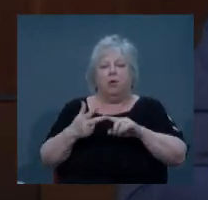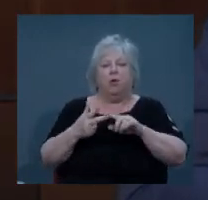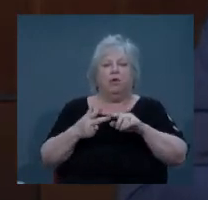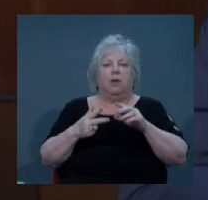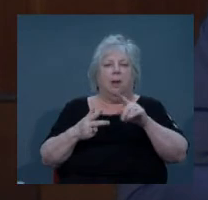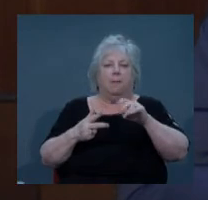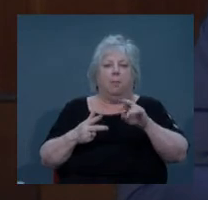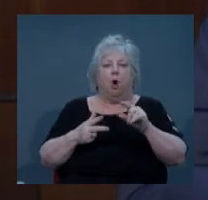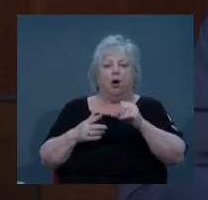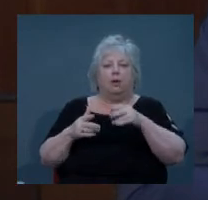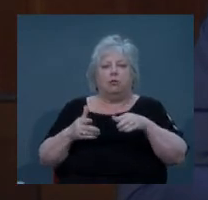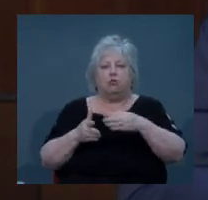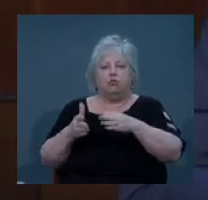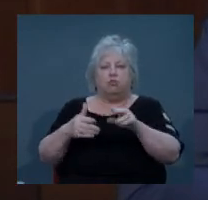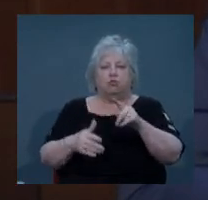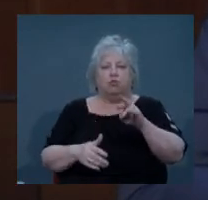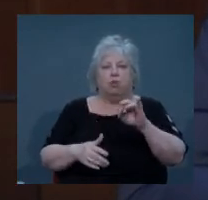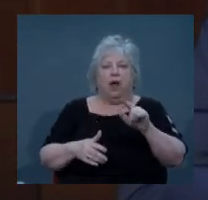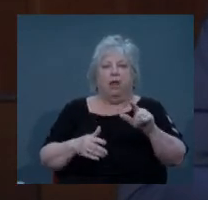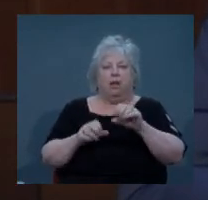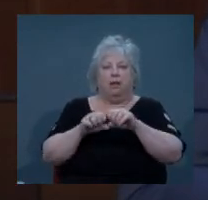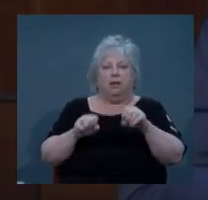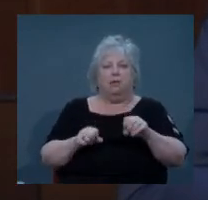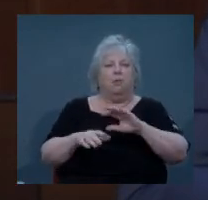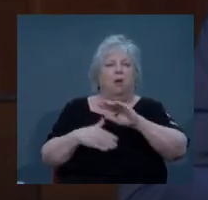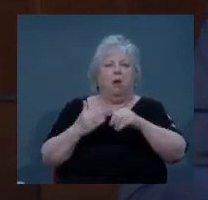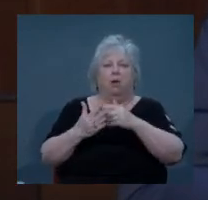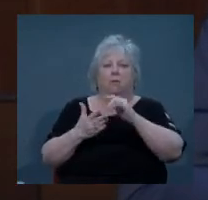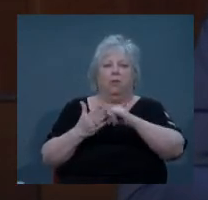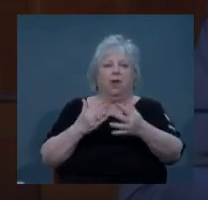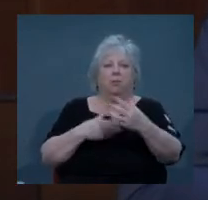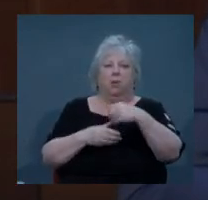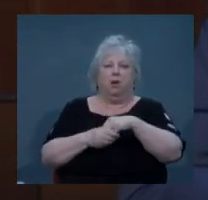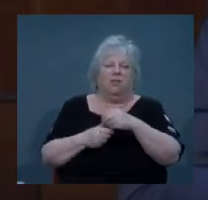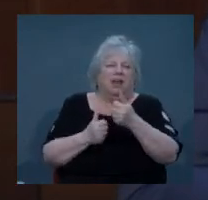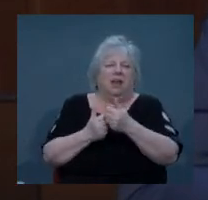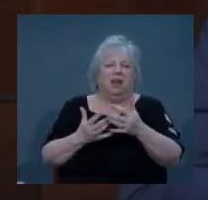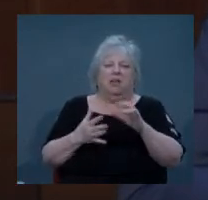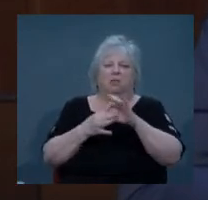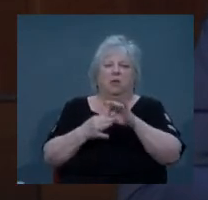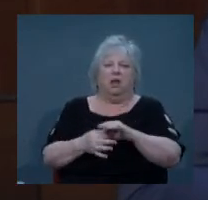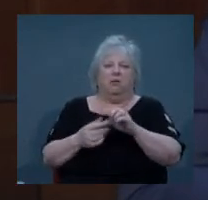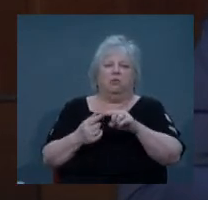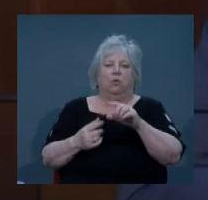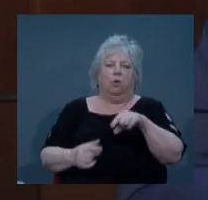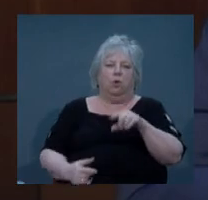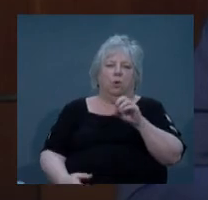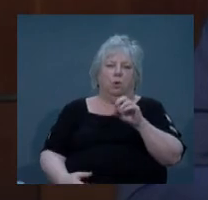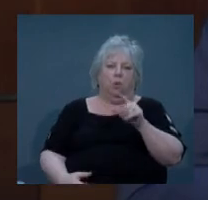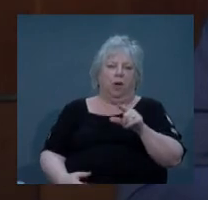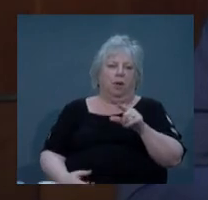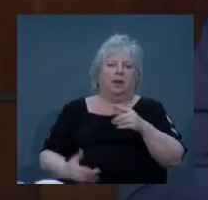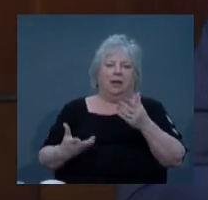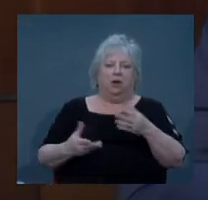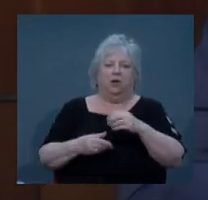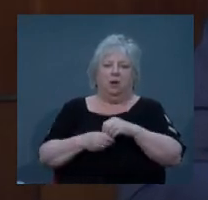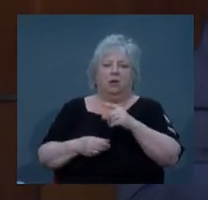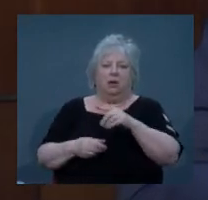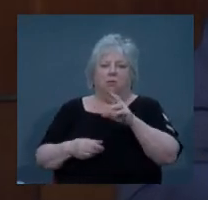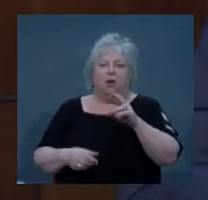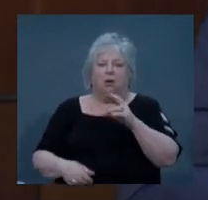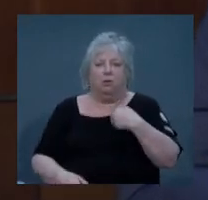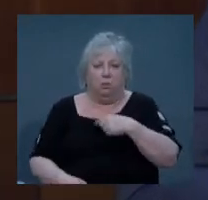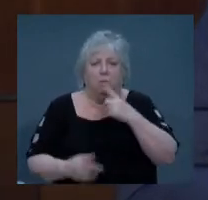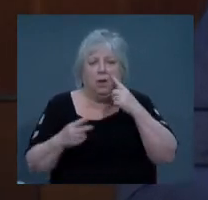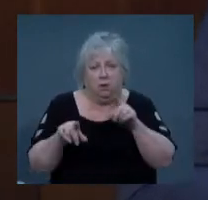trail system. So that's all a part of anything has a relationship to quality of life in place here in the city of Little Rock. So we